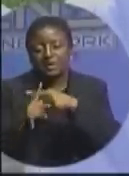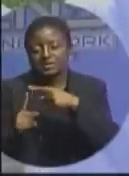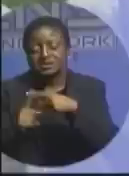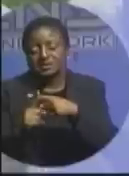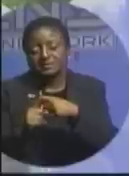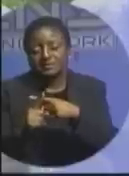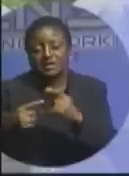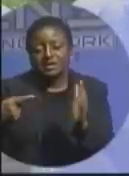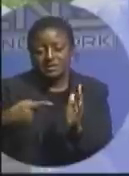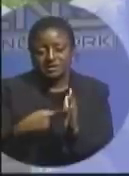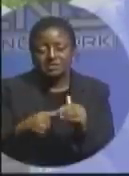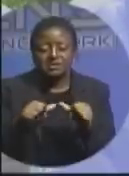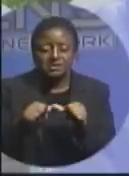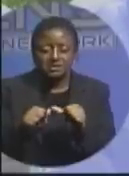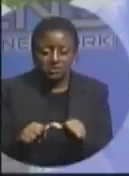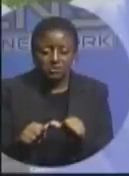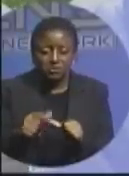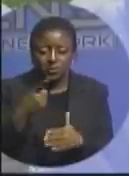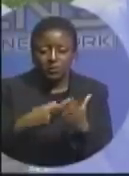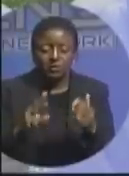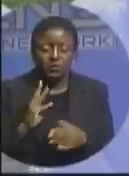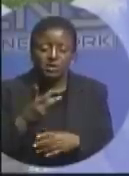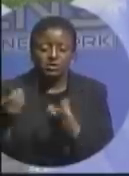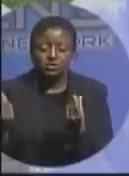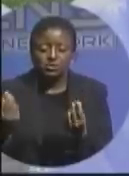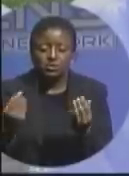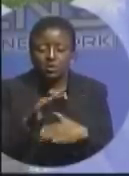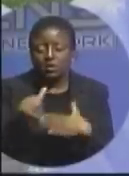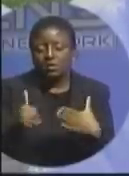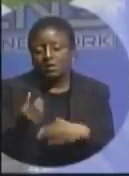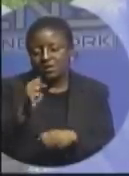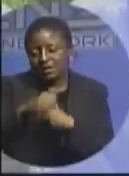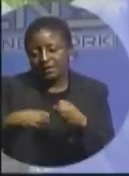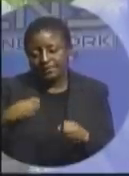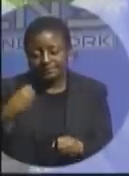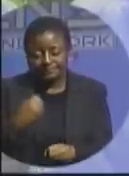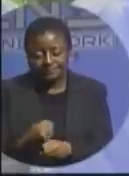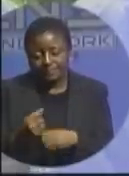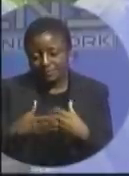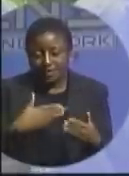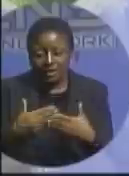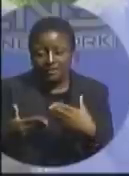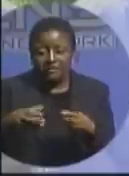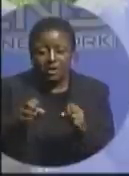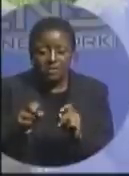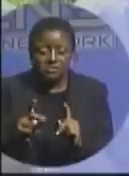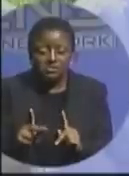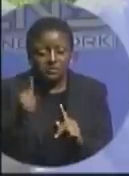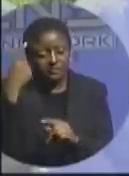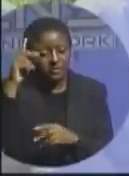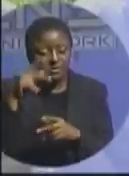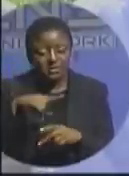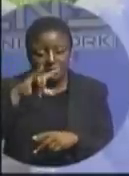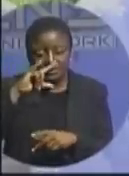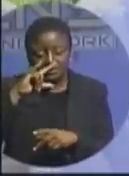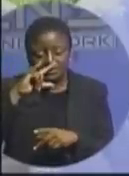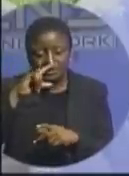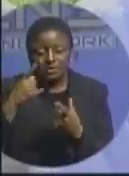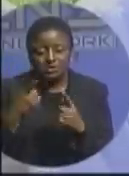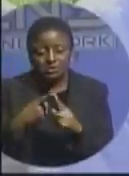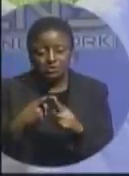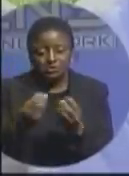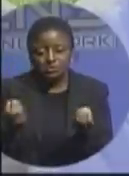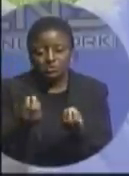just extending what it is we do year-round. Whenever there is an opportunity for kids to be idle, we want to fill